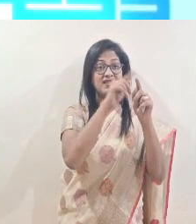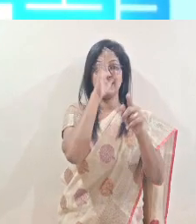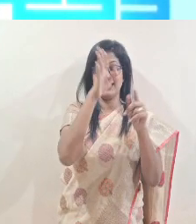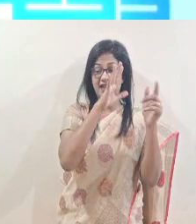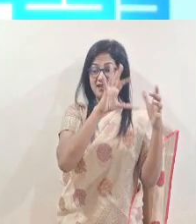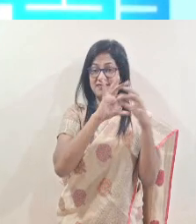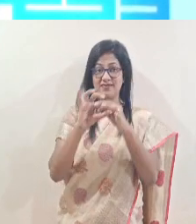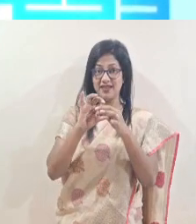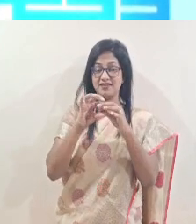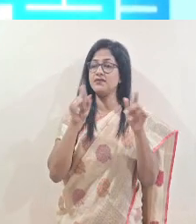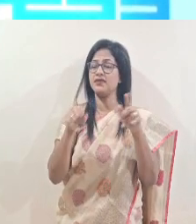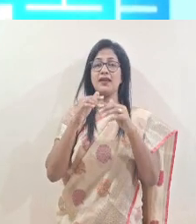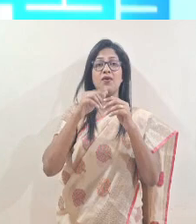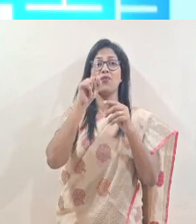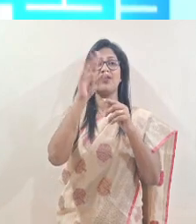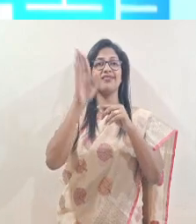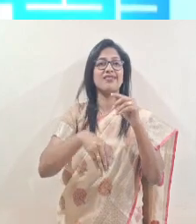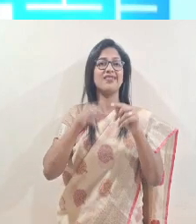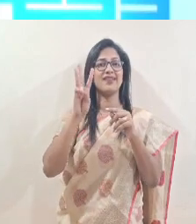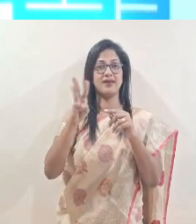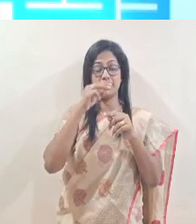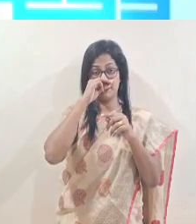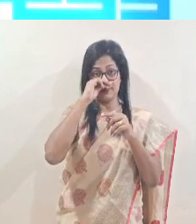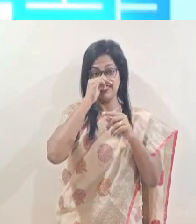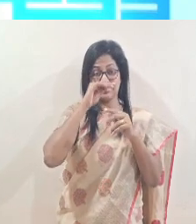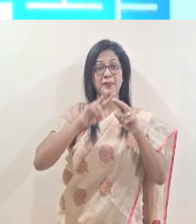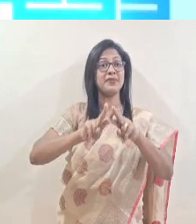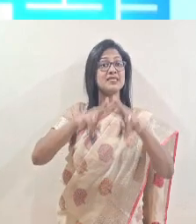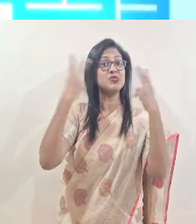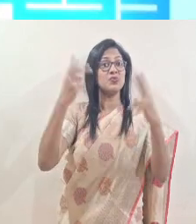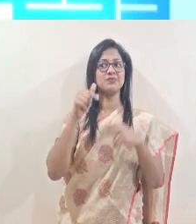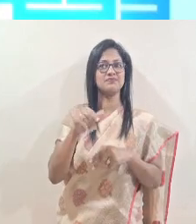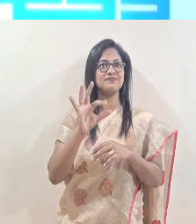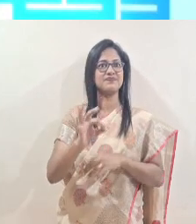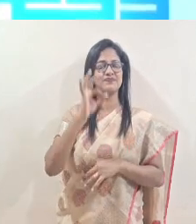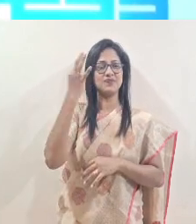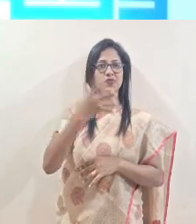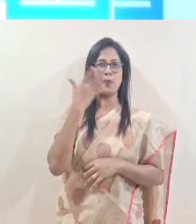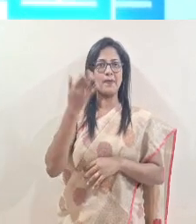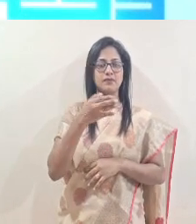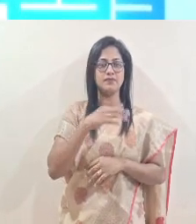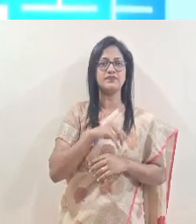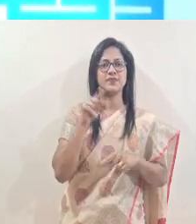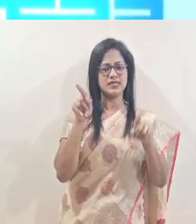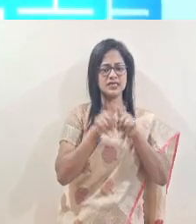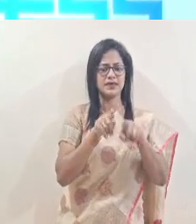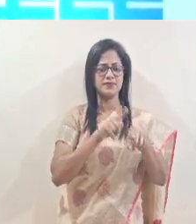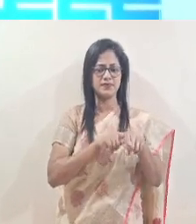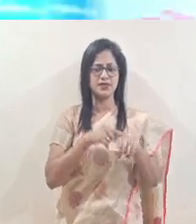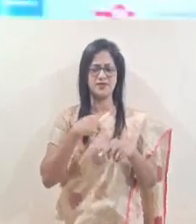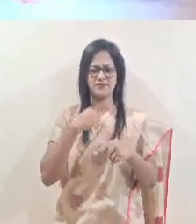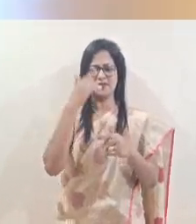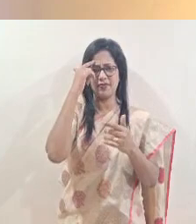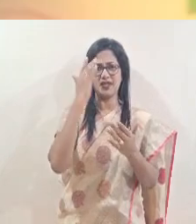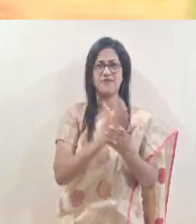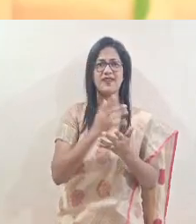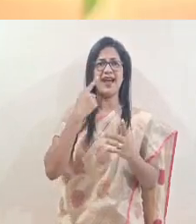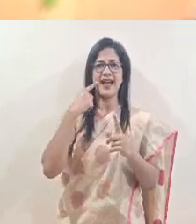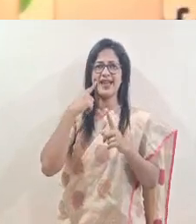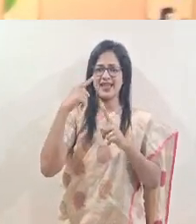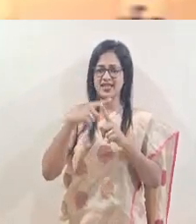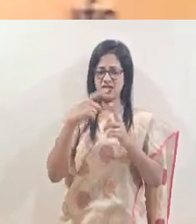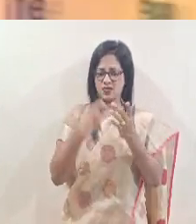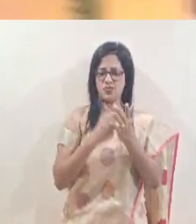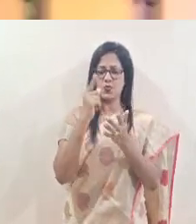by itself. But at the same time, we believe, coming from IIT Roorkee